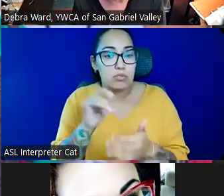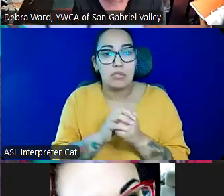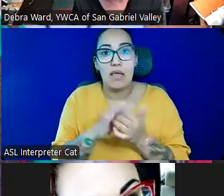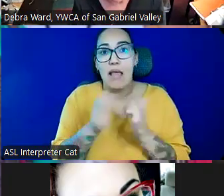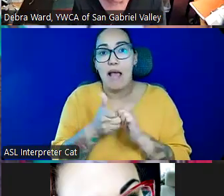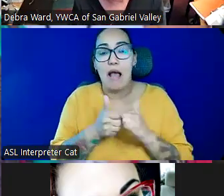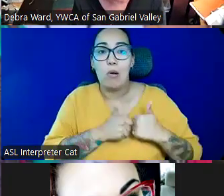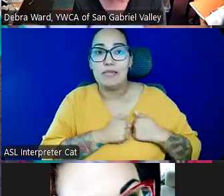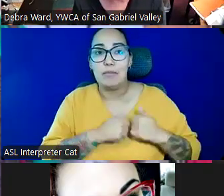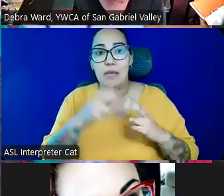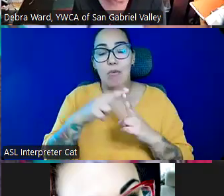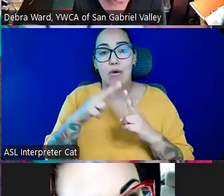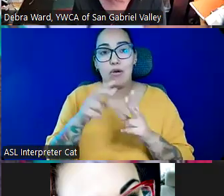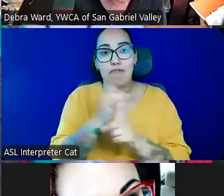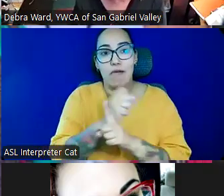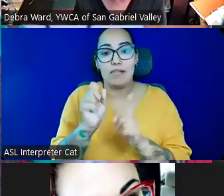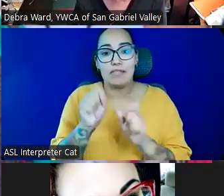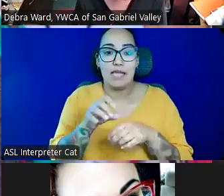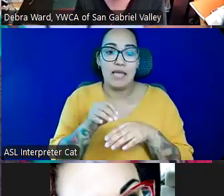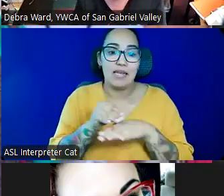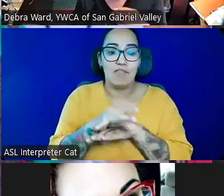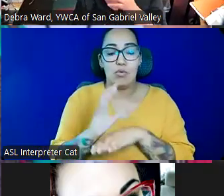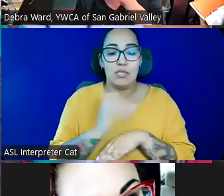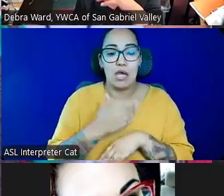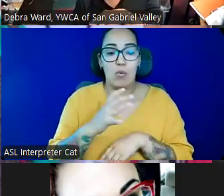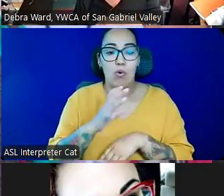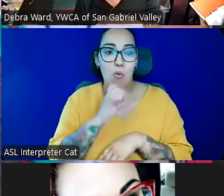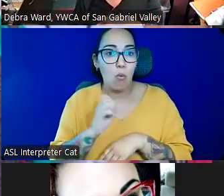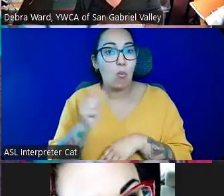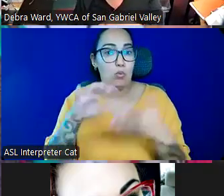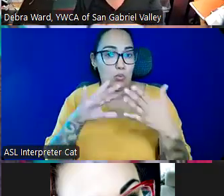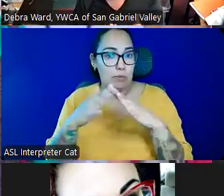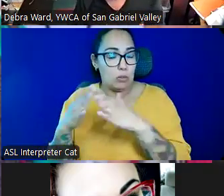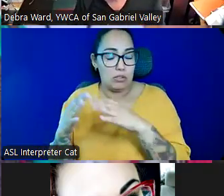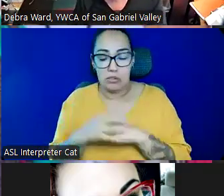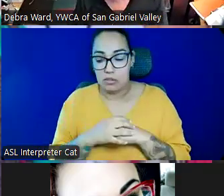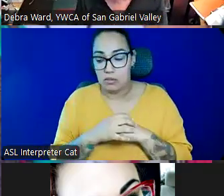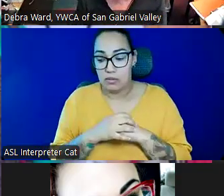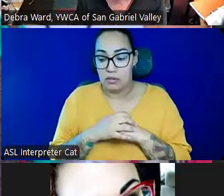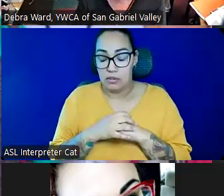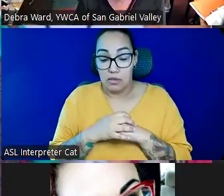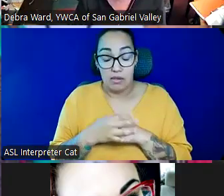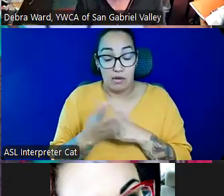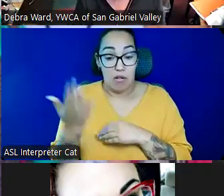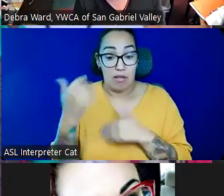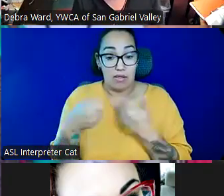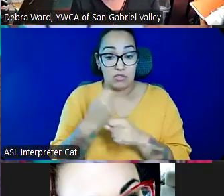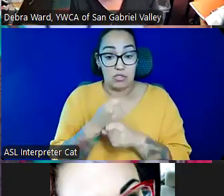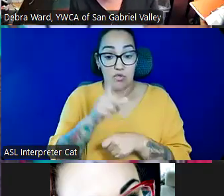partner violence impacts an aging community. In this last year in